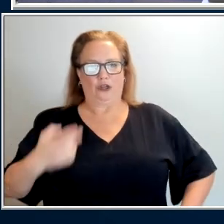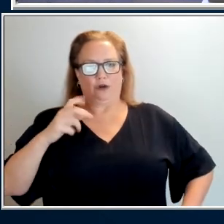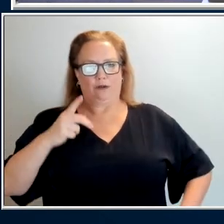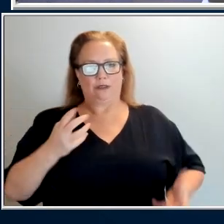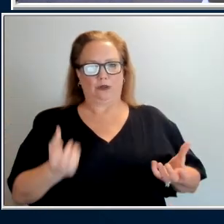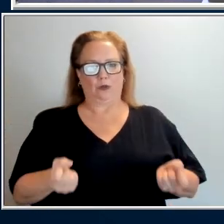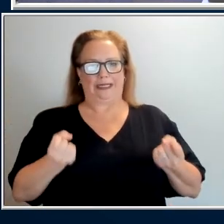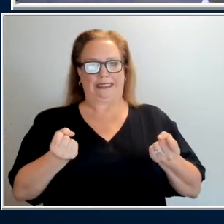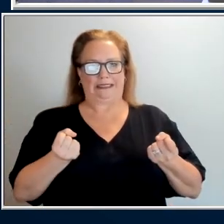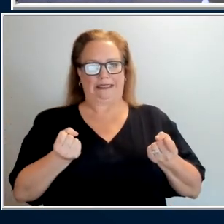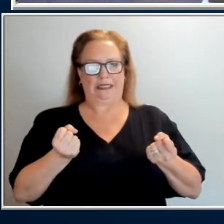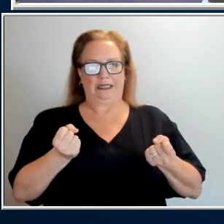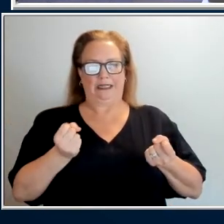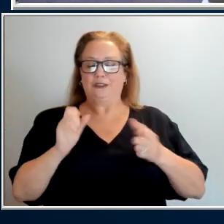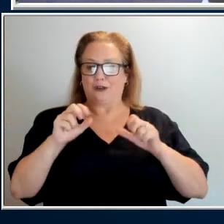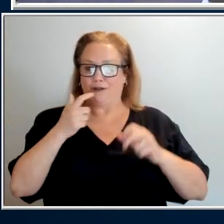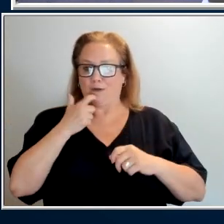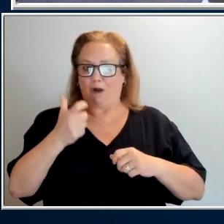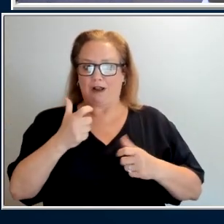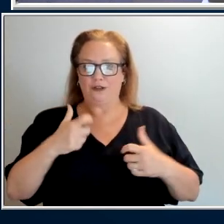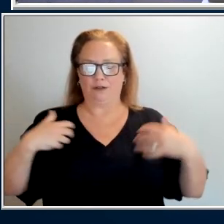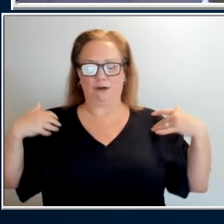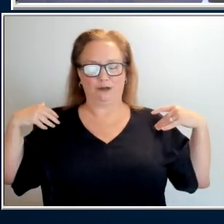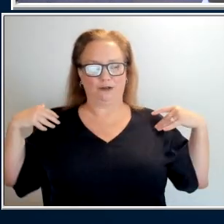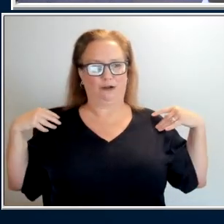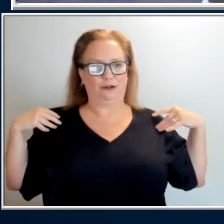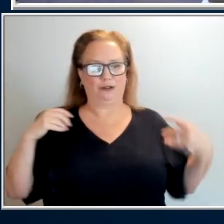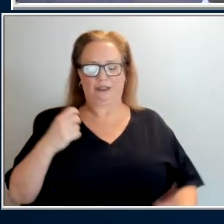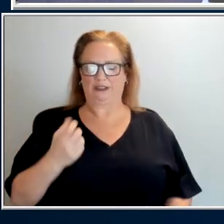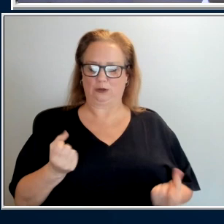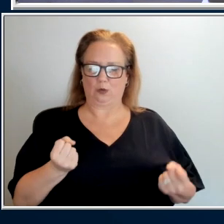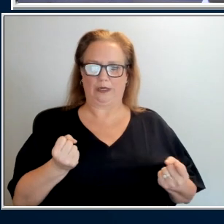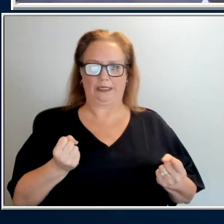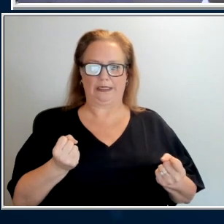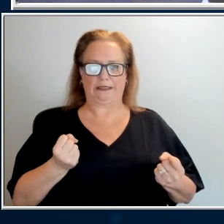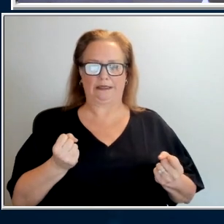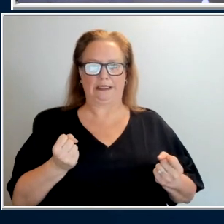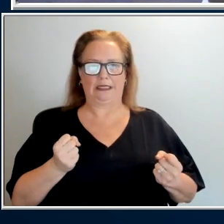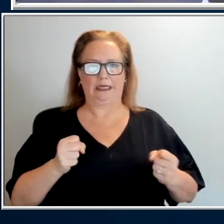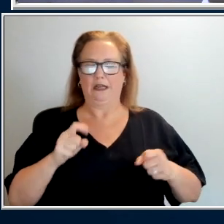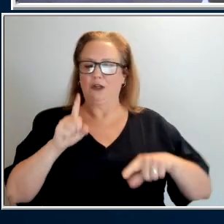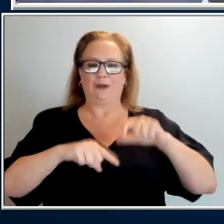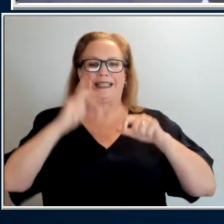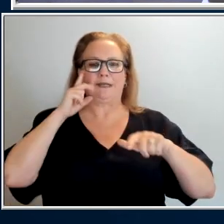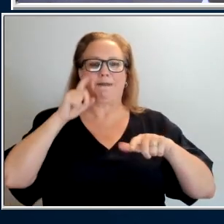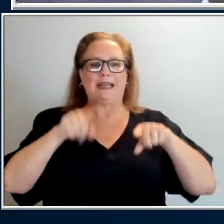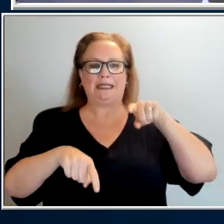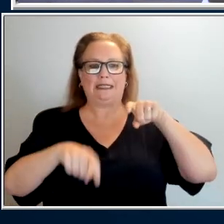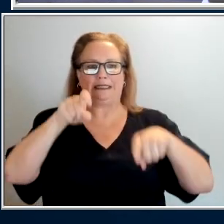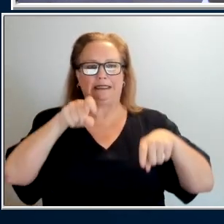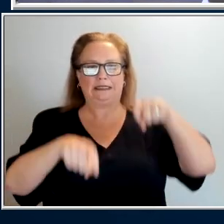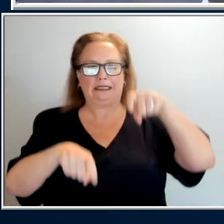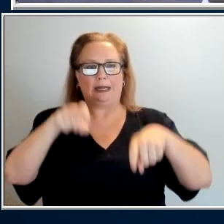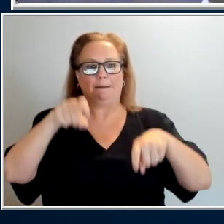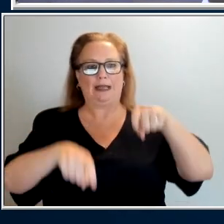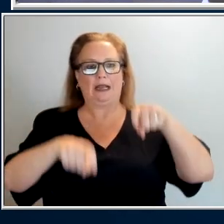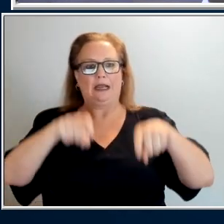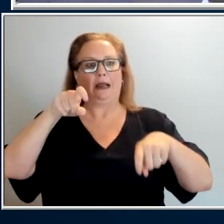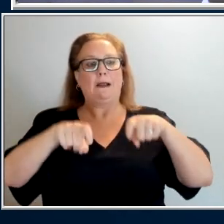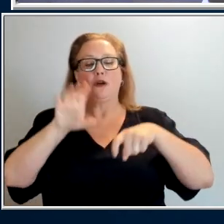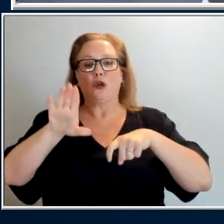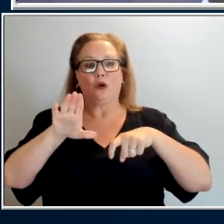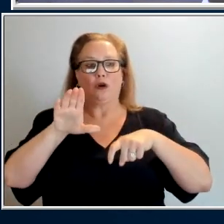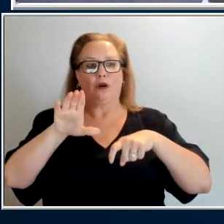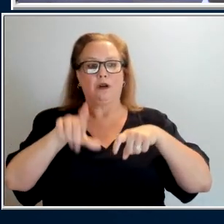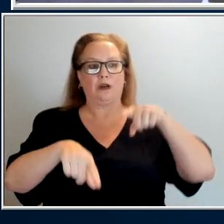everybody watching this, squeeze your booty, pull your shoulder blades back. And then I just want you to march. Now, you can't see my knees because we're not going to be moving around that much. But everybody